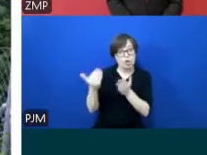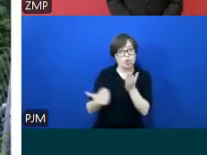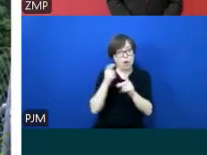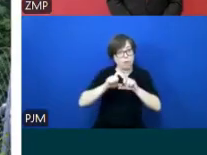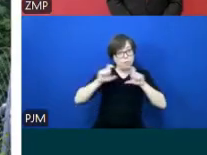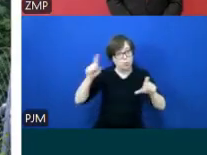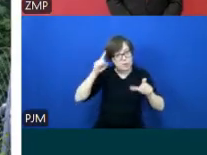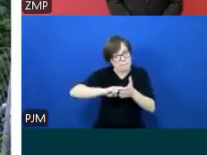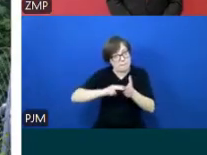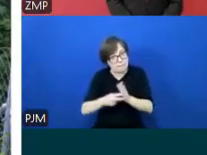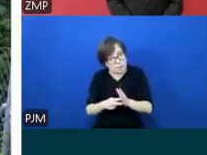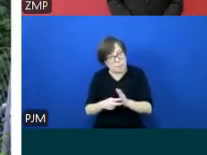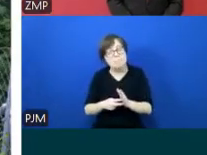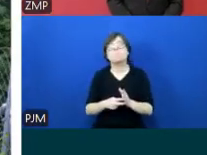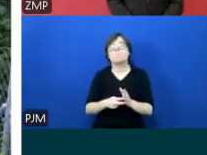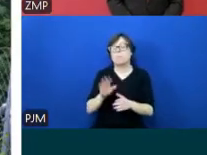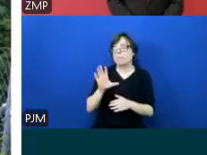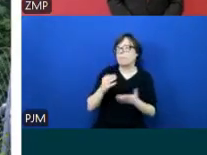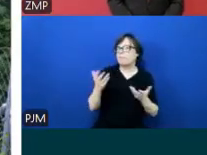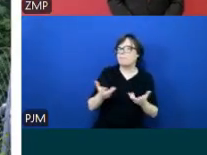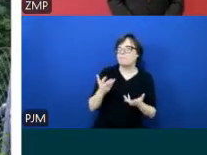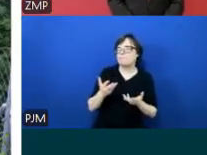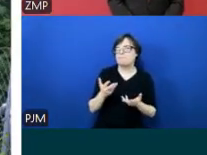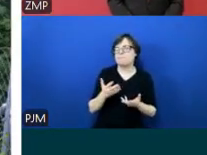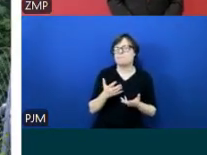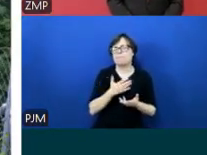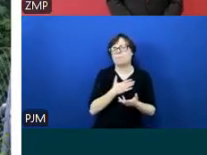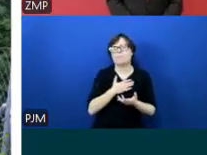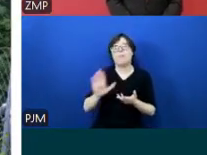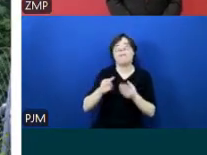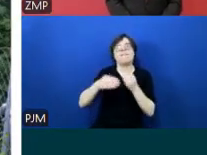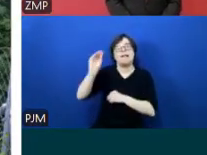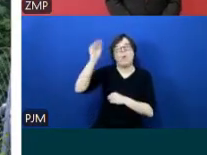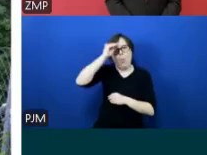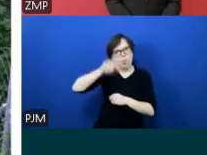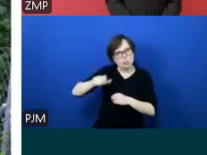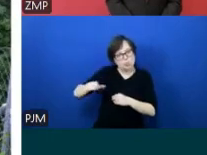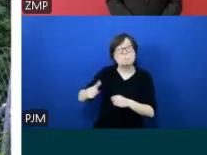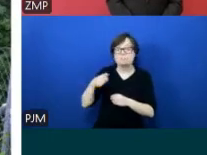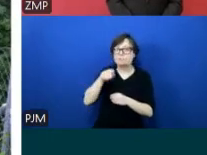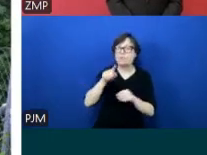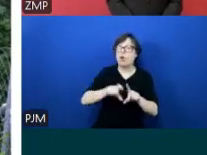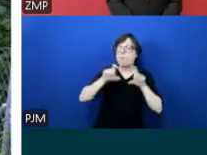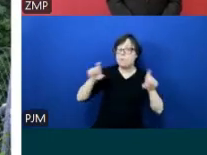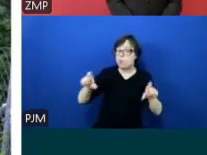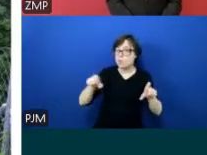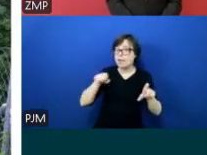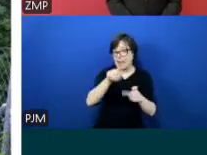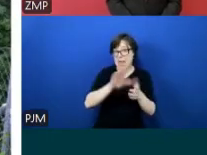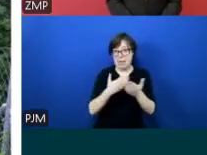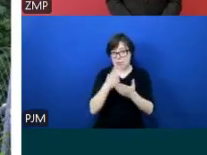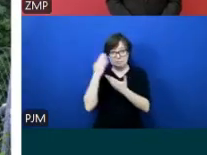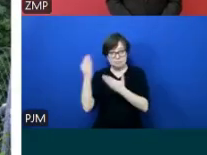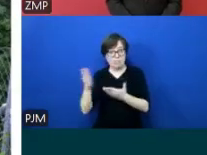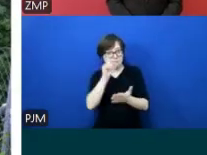because of increased number of pupils. That this building has actually won an Eco Prize, both for the